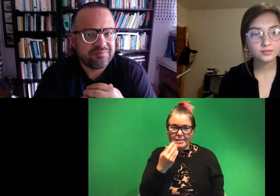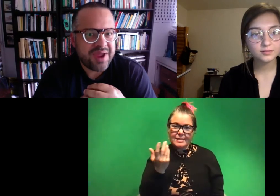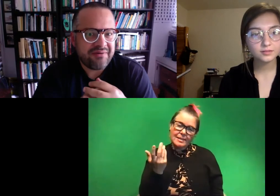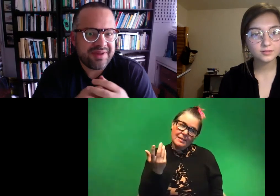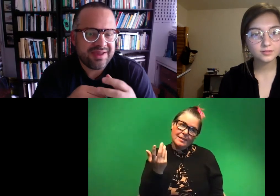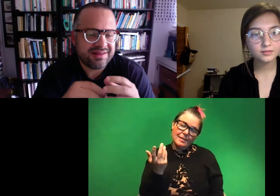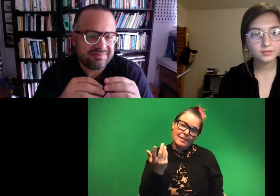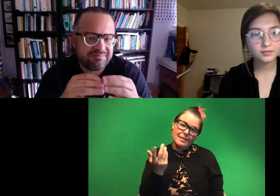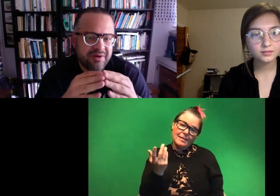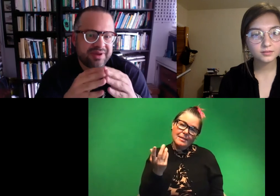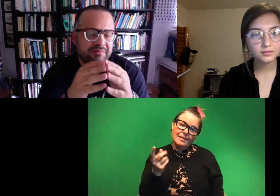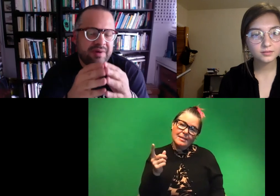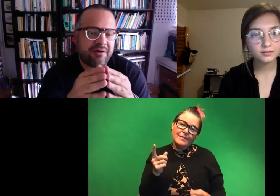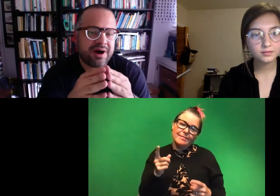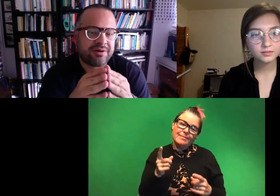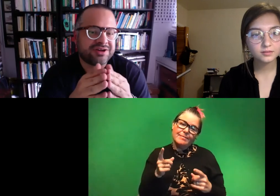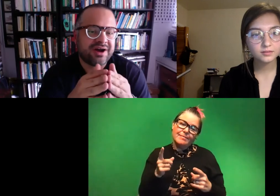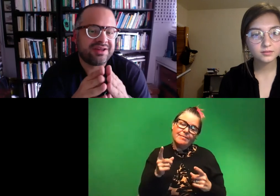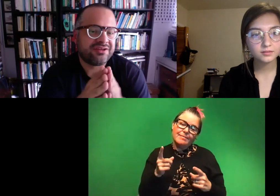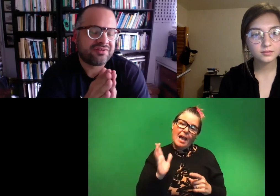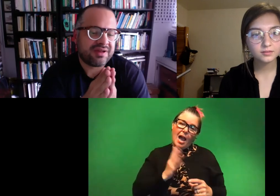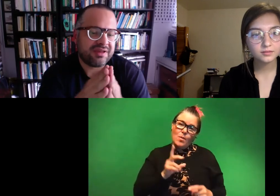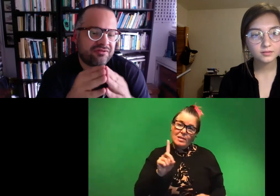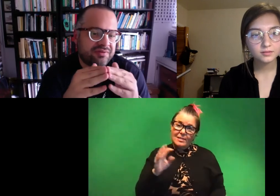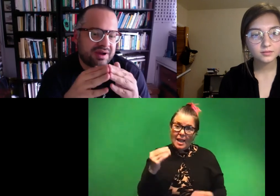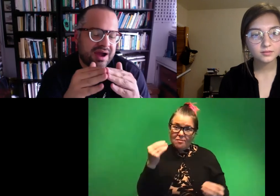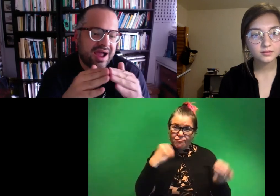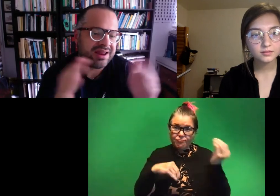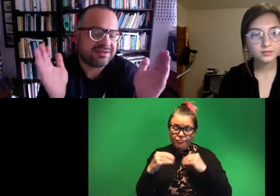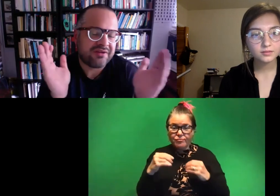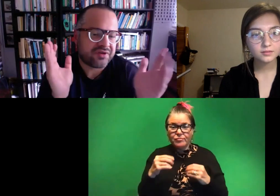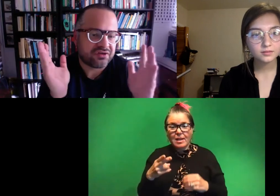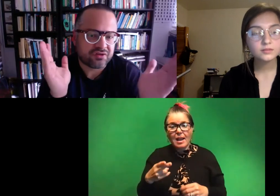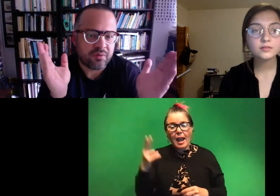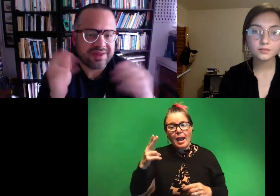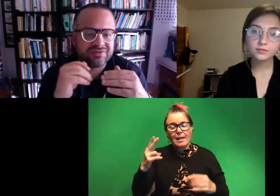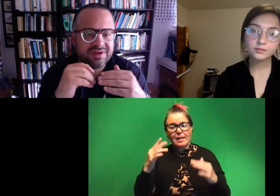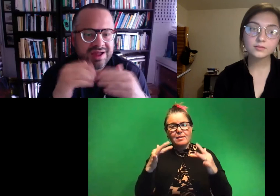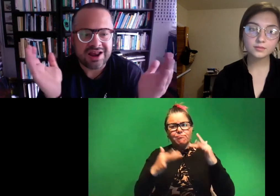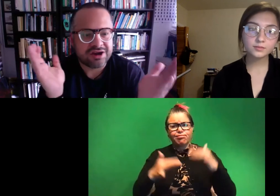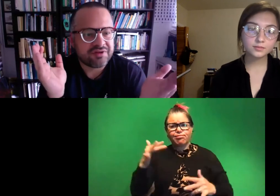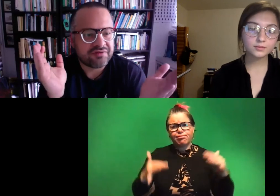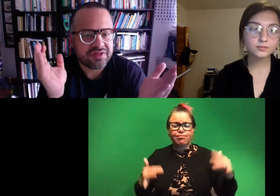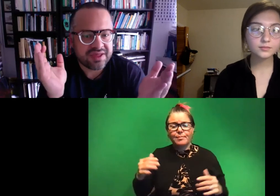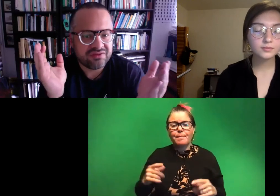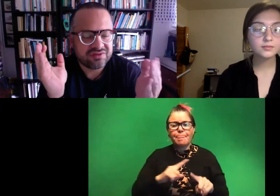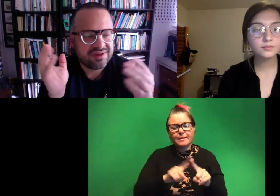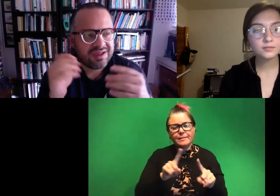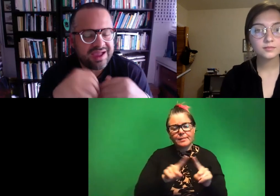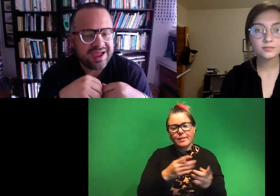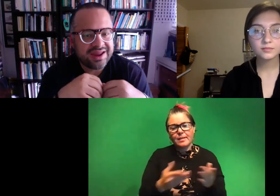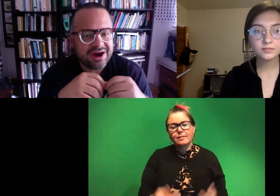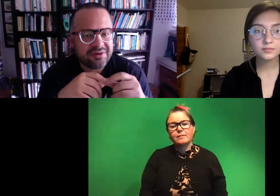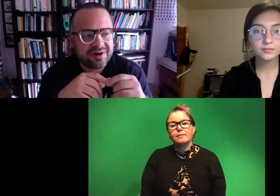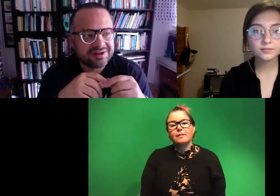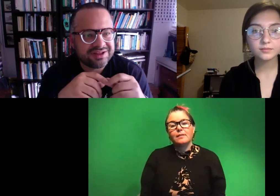we eat very our diet is highly diverse. So we eat a lot of different things,